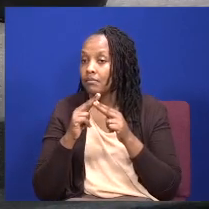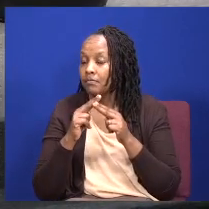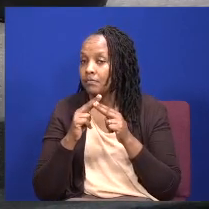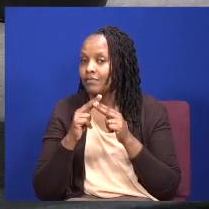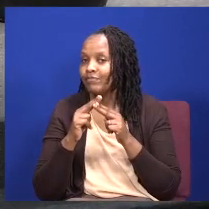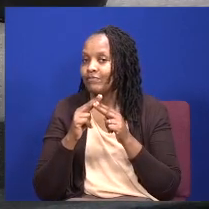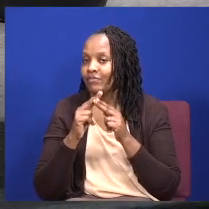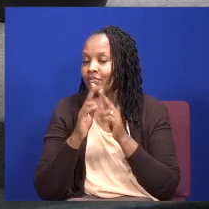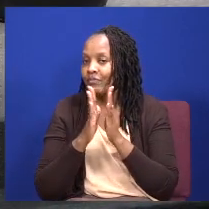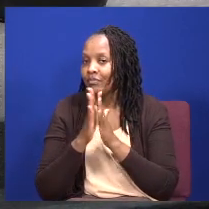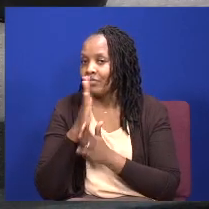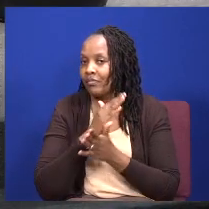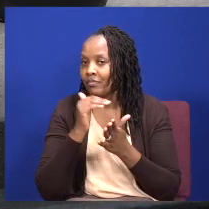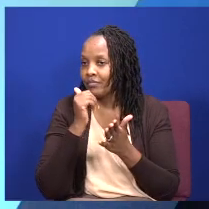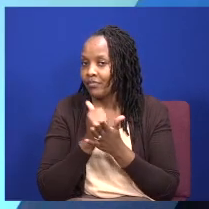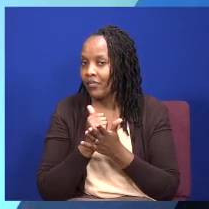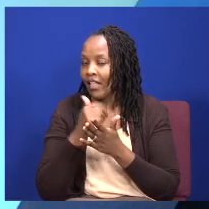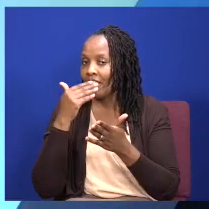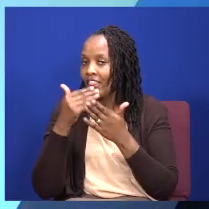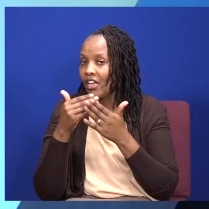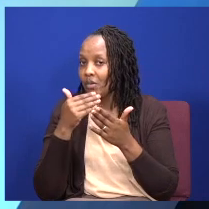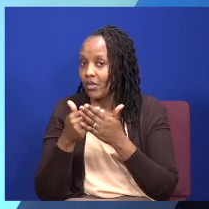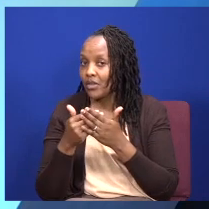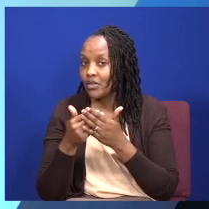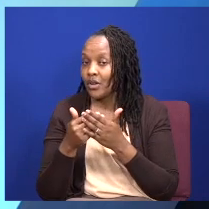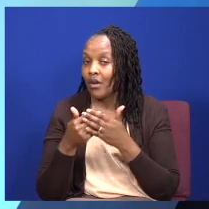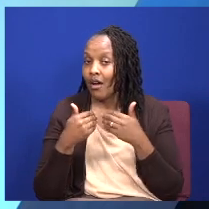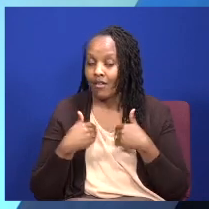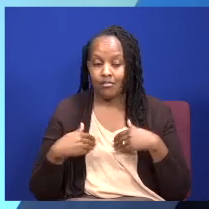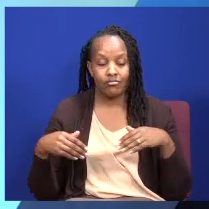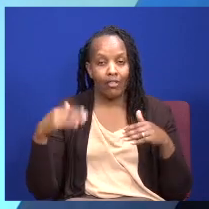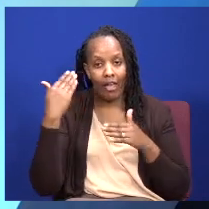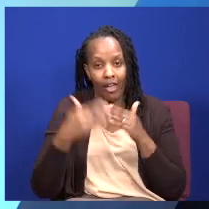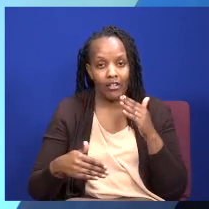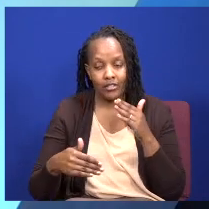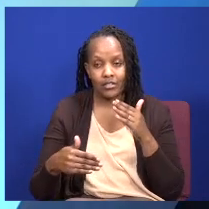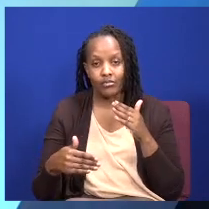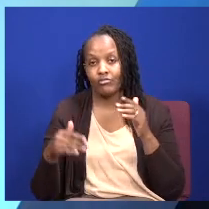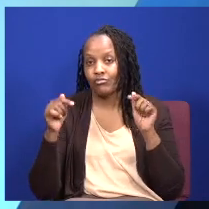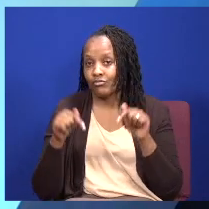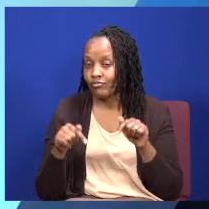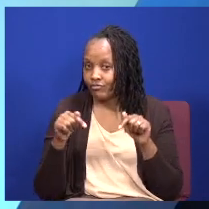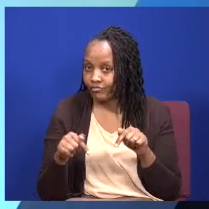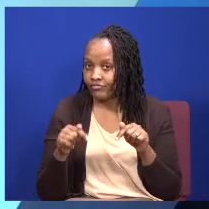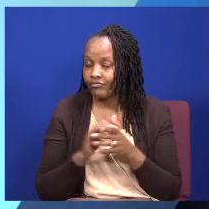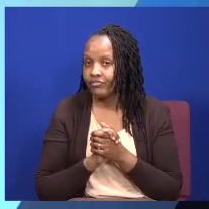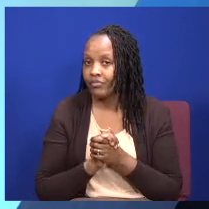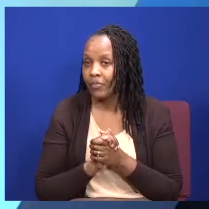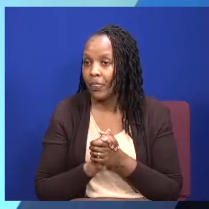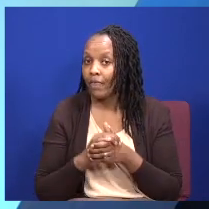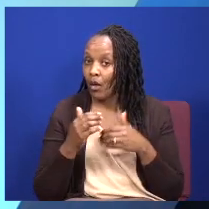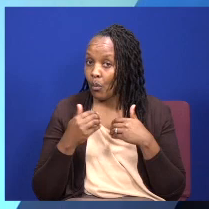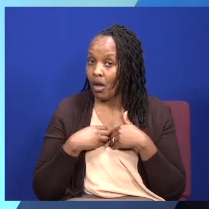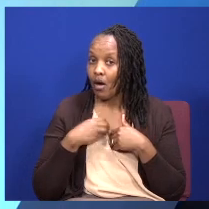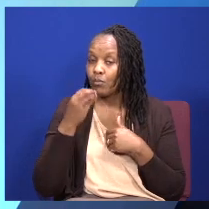Amen. Amen. Amen. Thank you so much, Natalie. Now we've come to the end of our lesson today, but please remember we have homework. So please go to